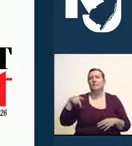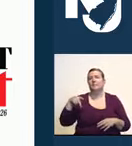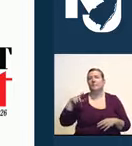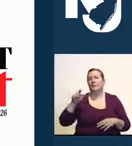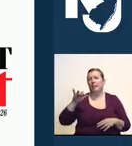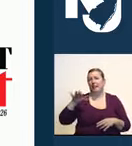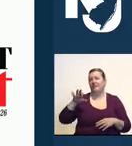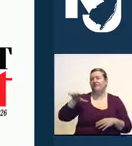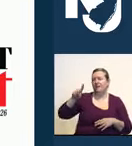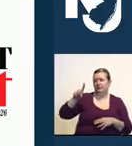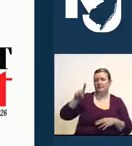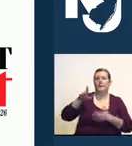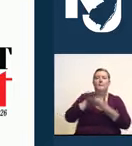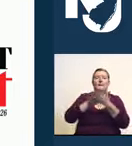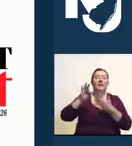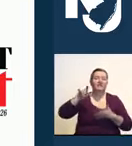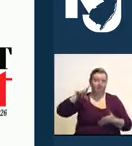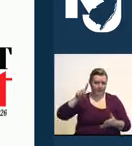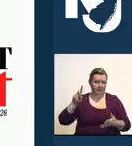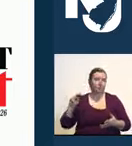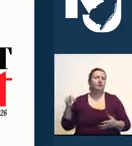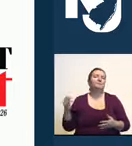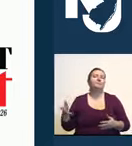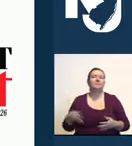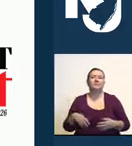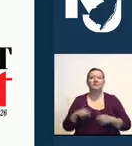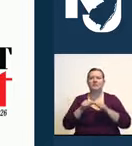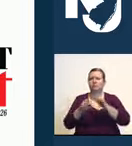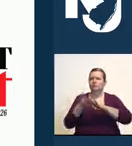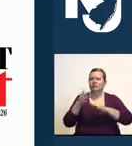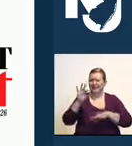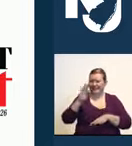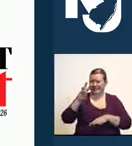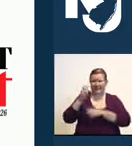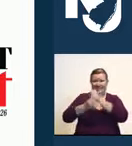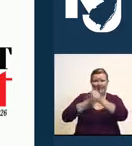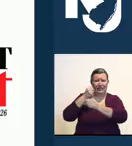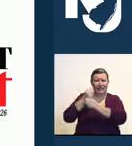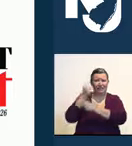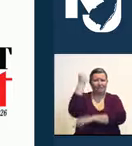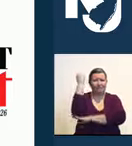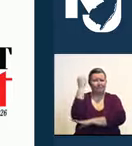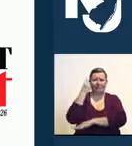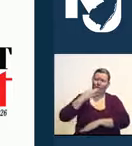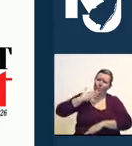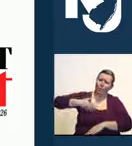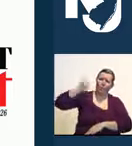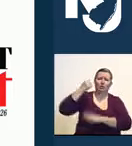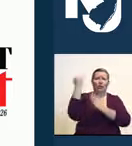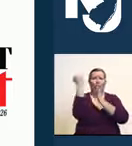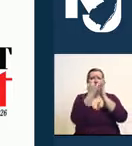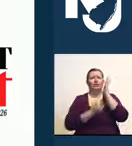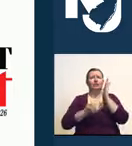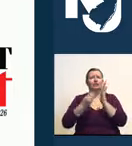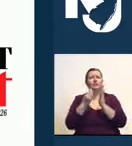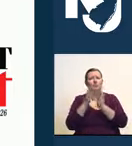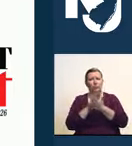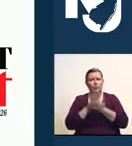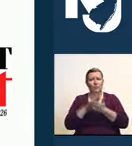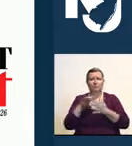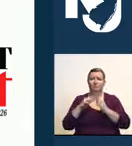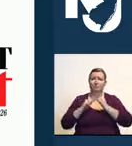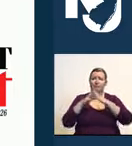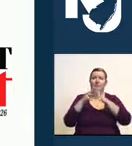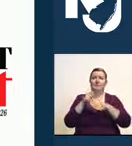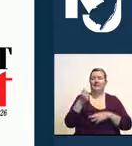Art, which at age 96 is one of the state's oldest art schools. Since its founding in 1926, the